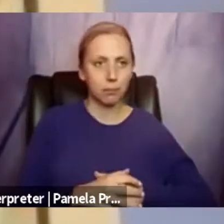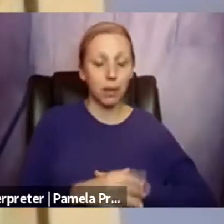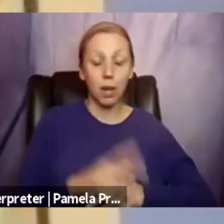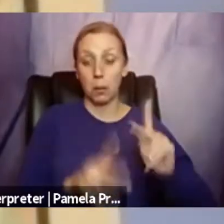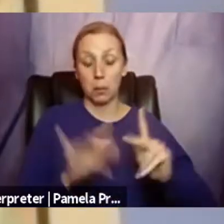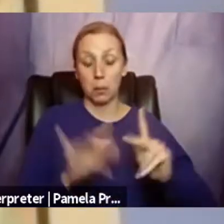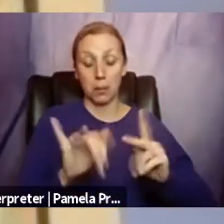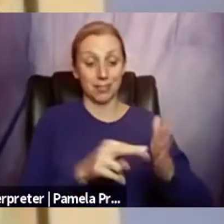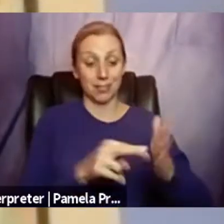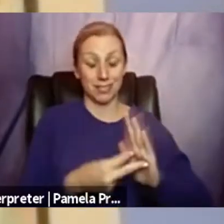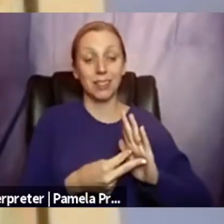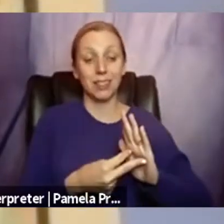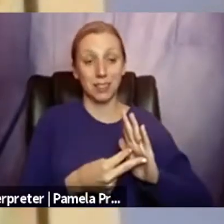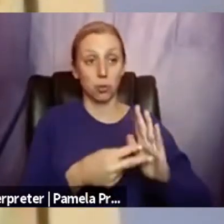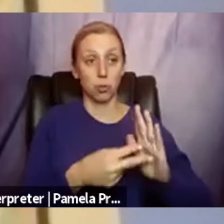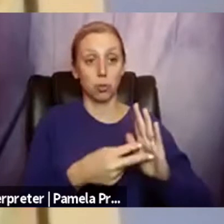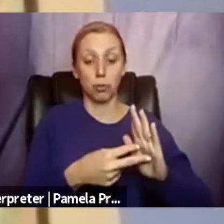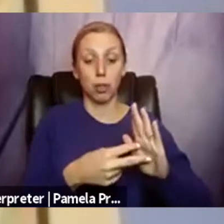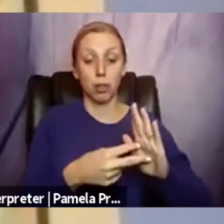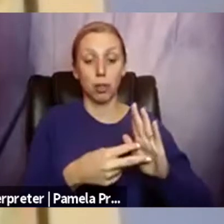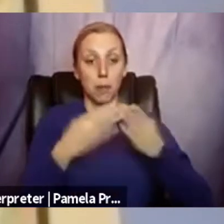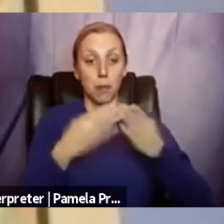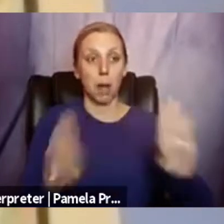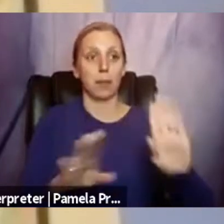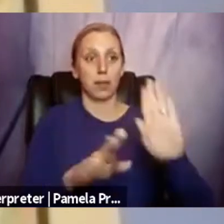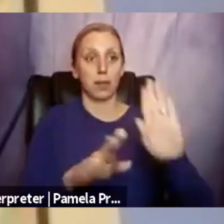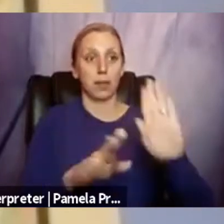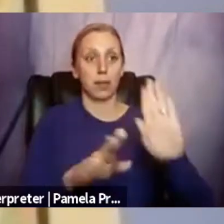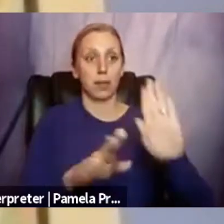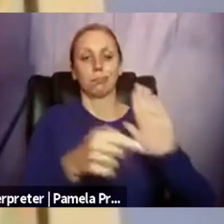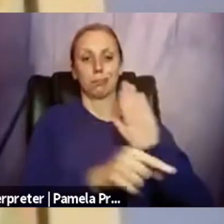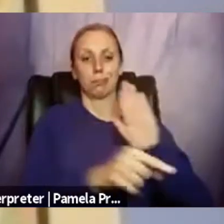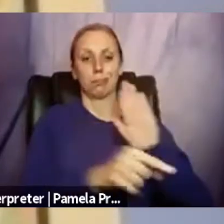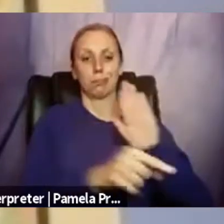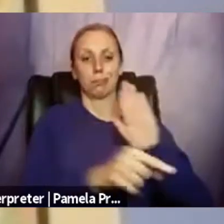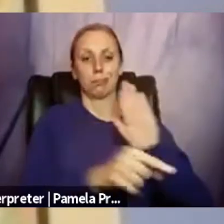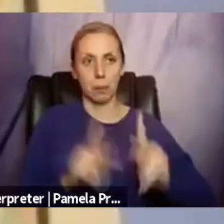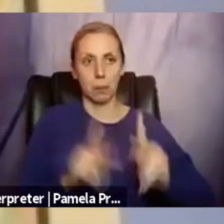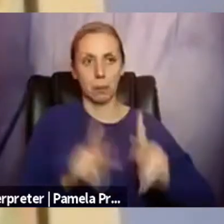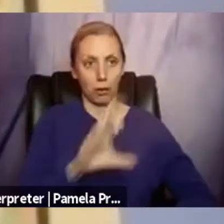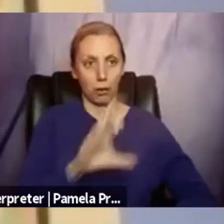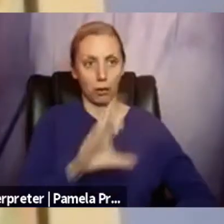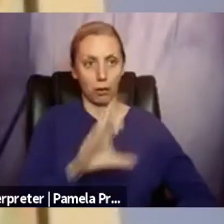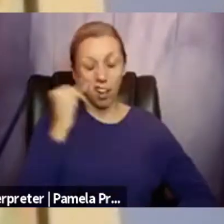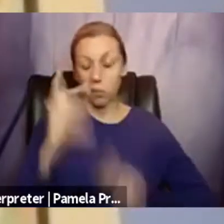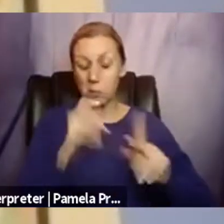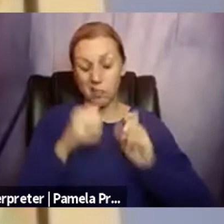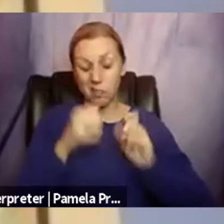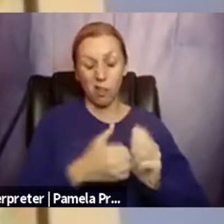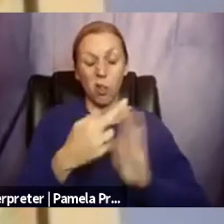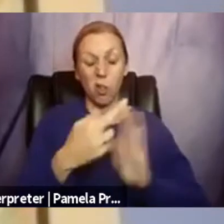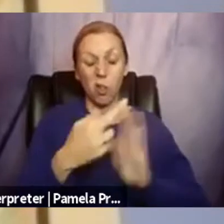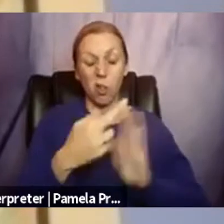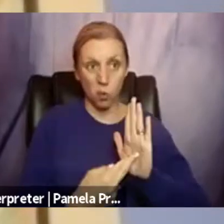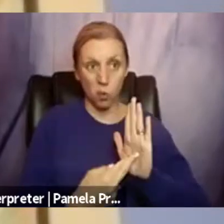character publicly. If anyone acts in violation of these guidelines, they will either be warned and asked to course